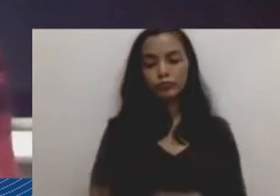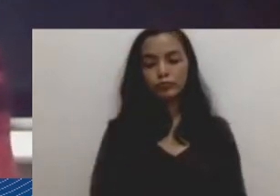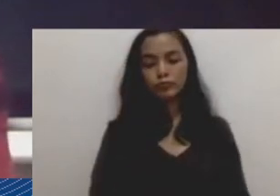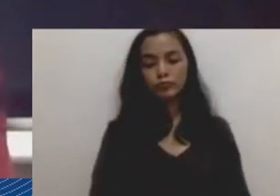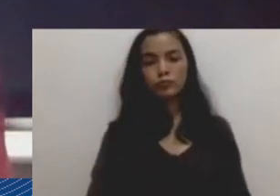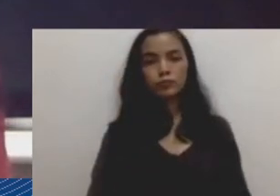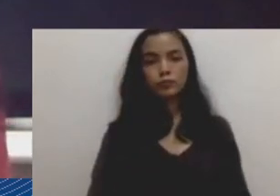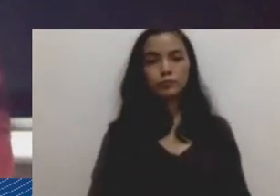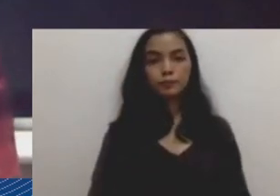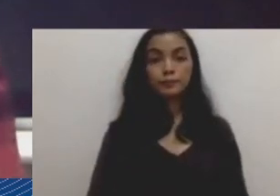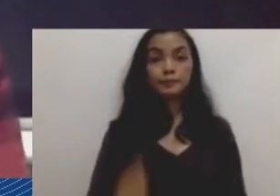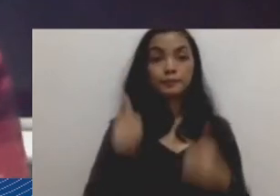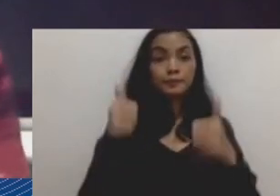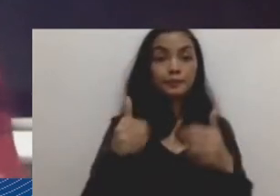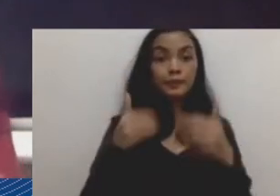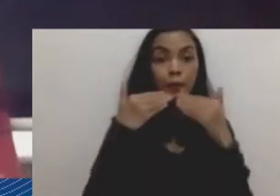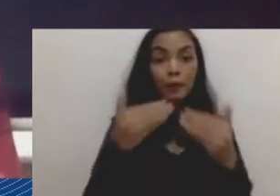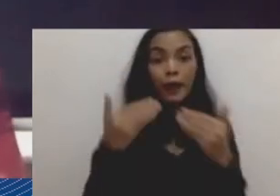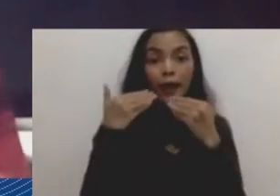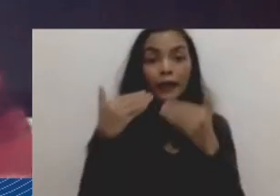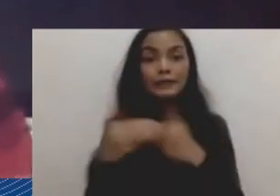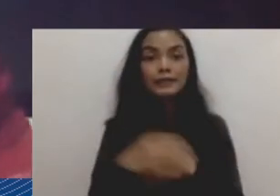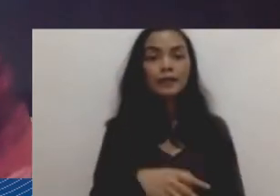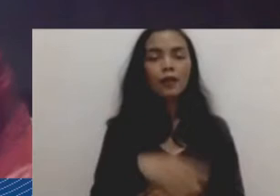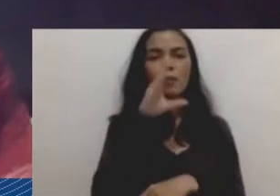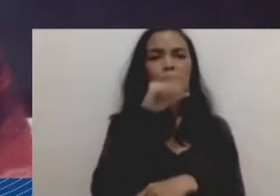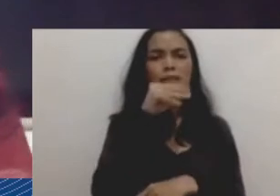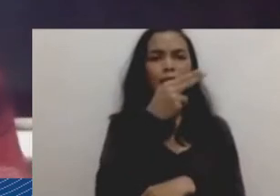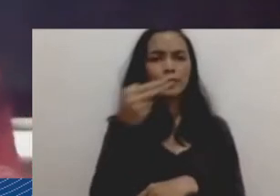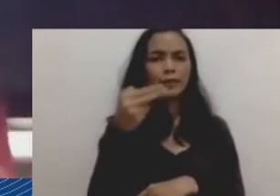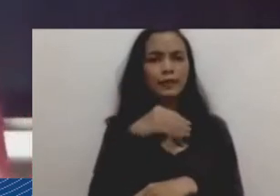Terima kasih. Izinkan saya menggunakan bahasa Indonesia.